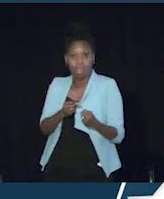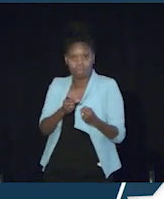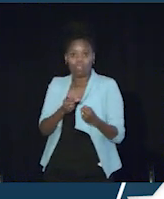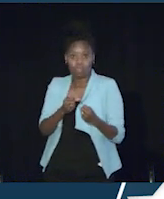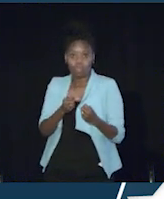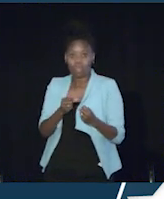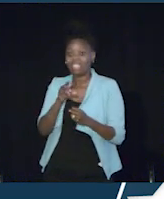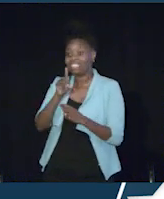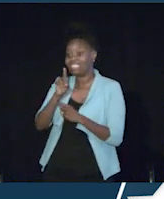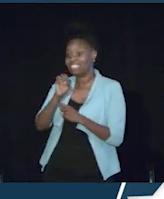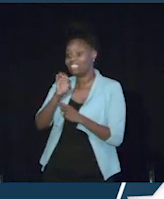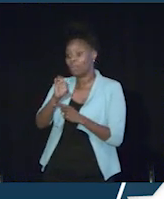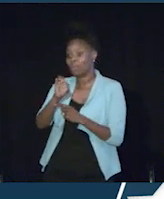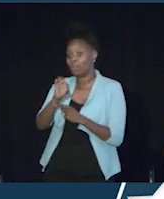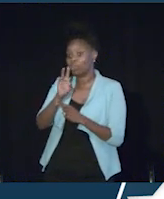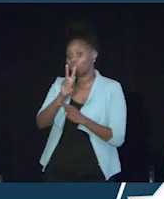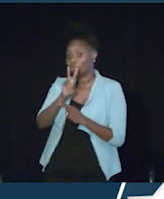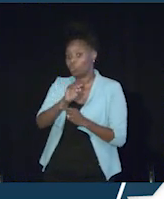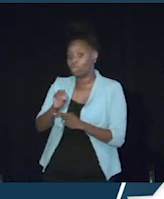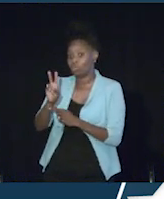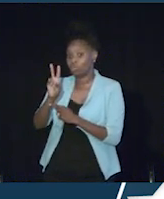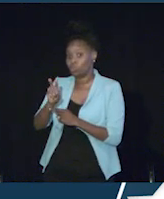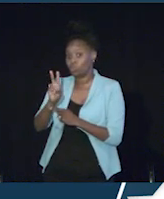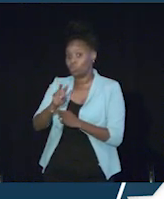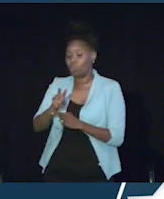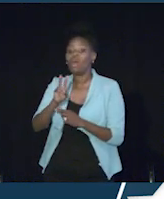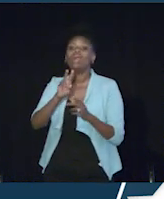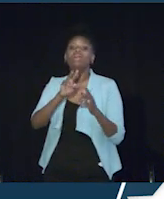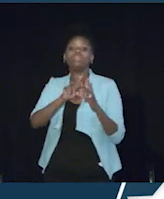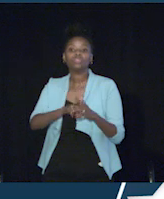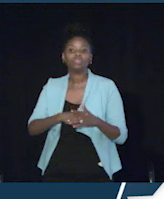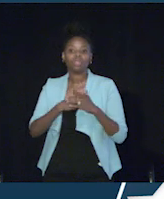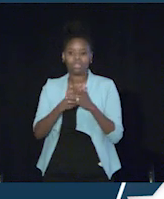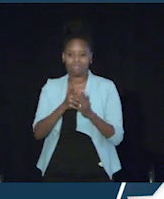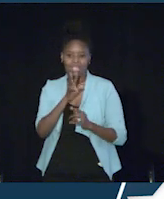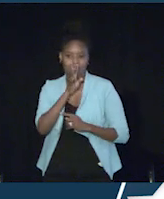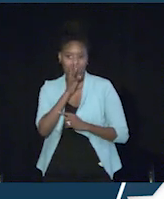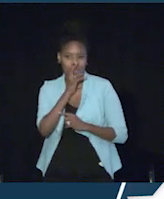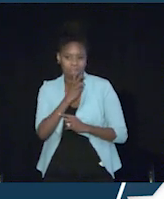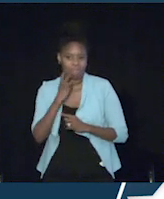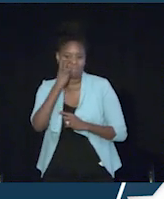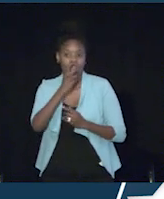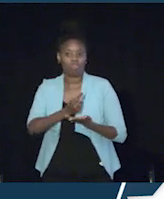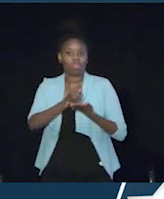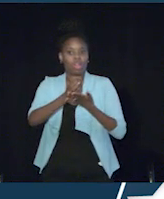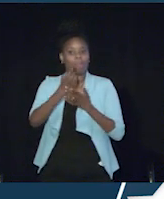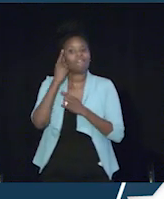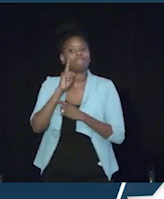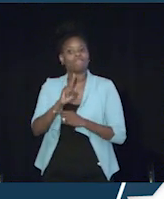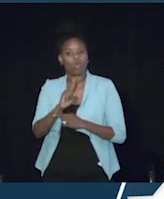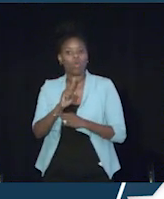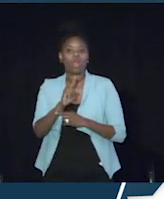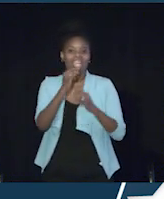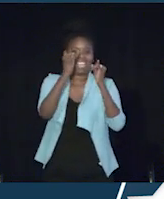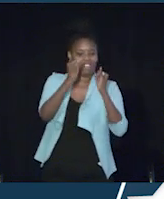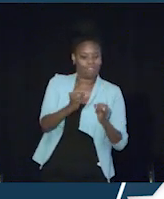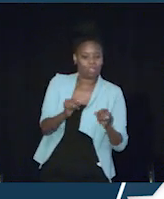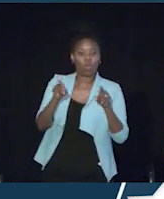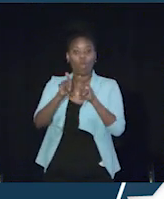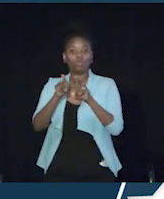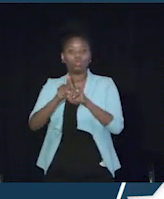started speech therapy at Brooks Rehabilitation for individual and group therapy.